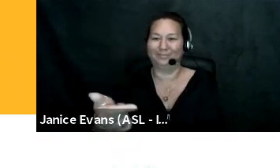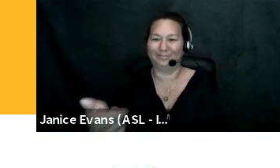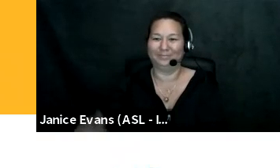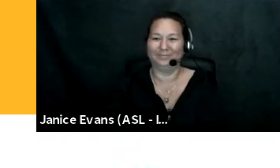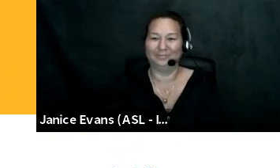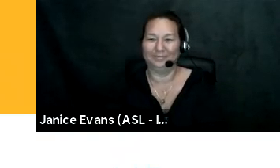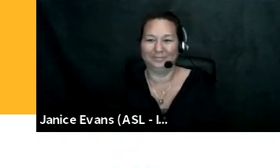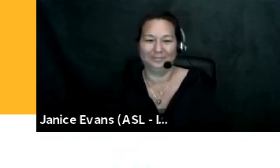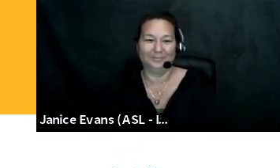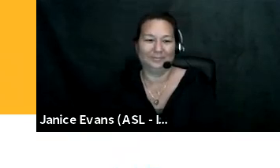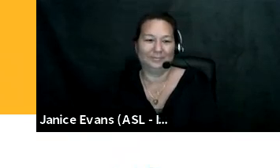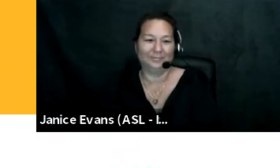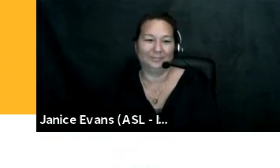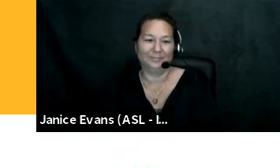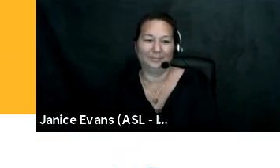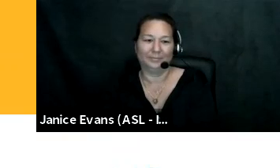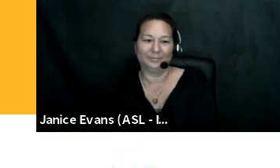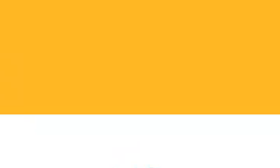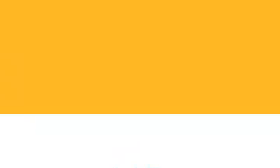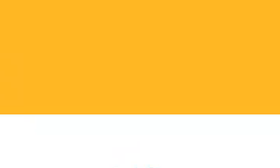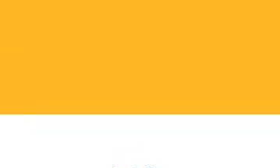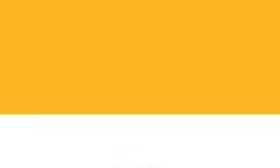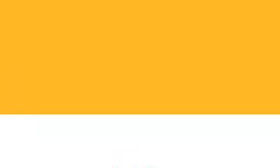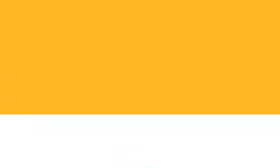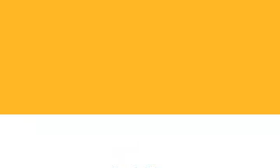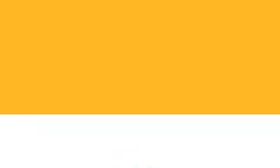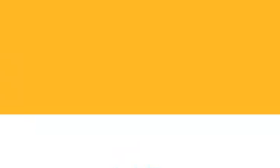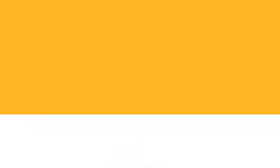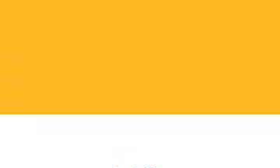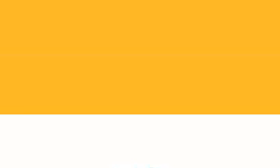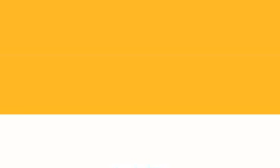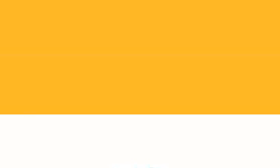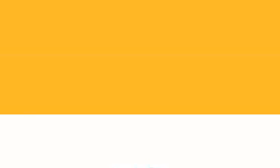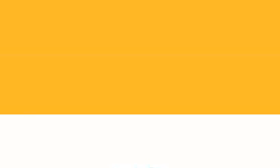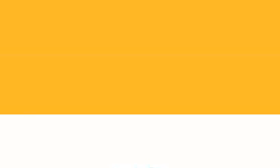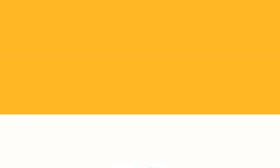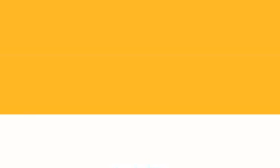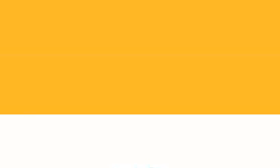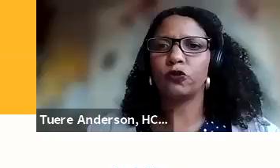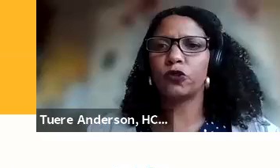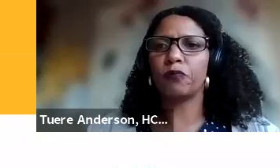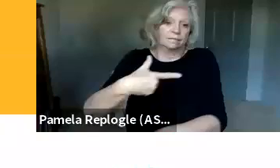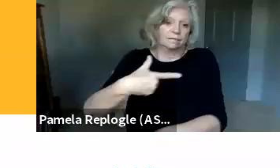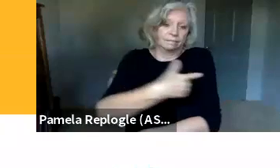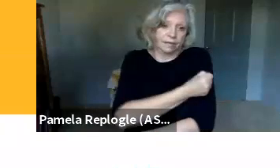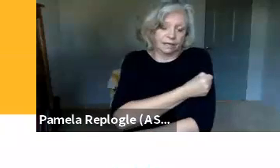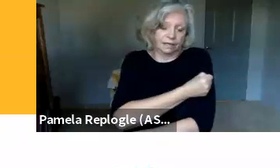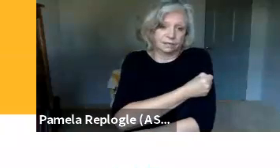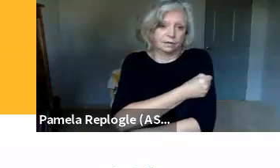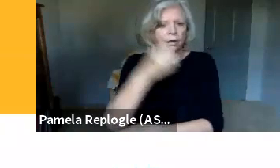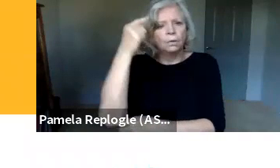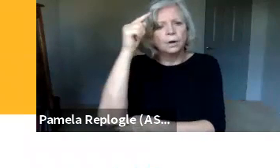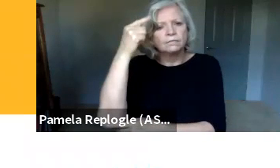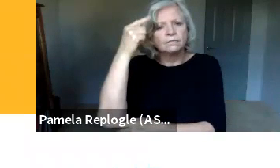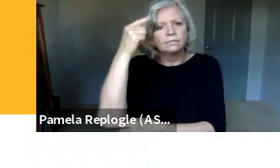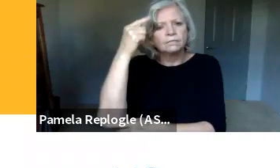Thank you, Dr. Moss. Next question. Some people can't get vaccinated due to medical